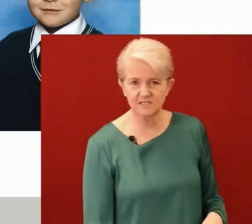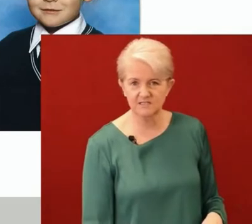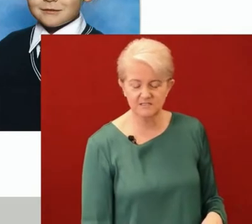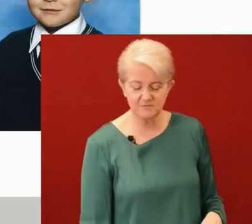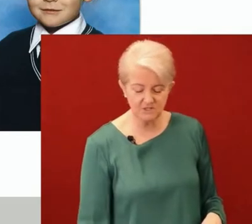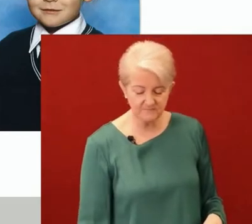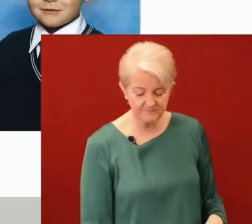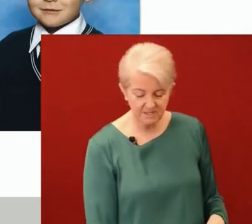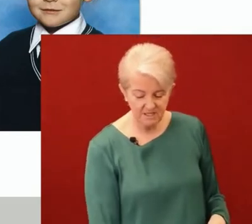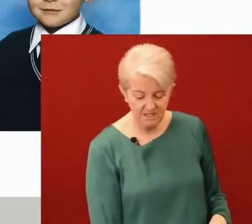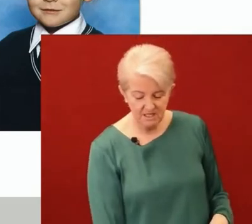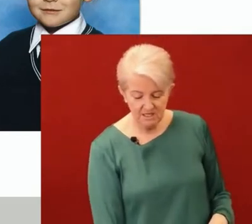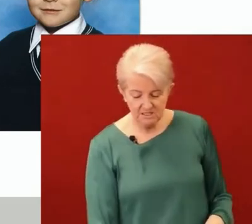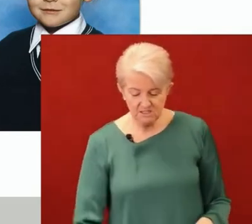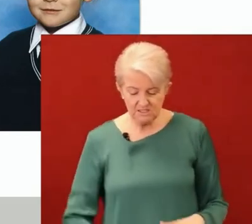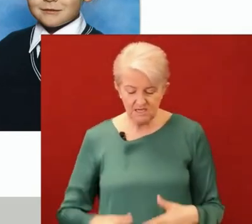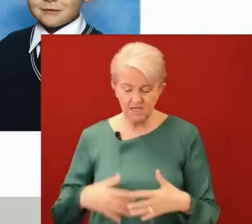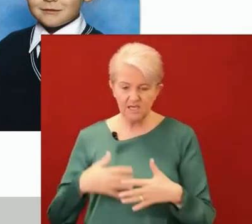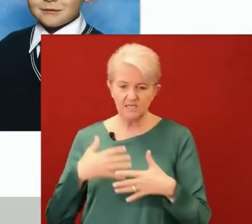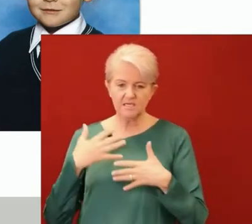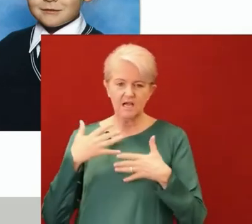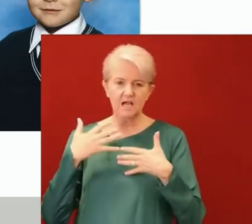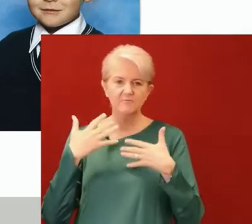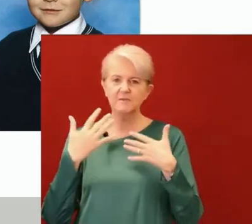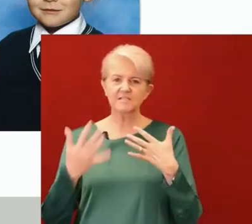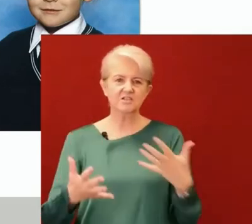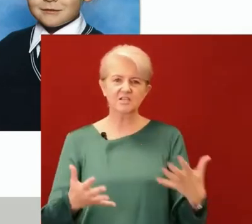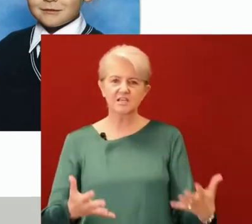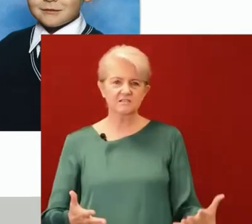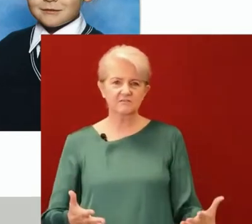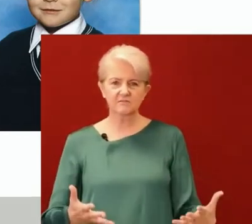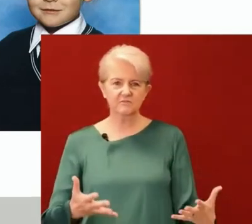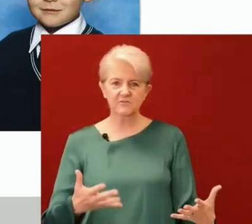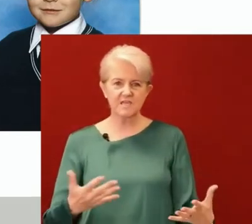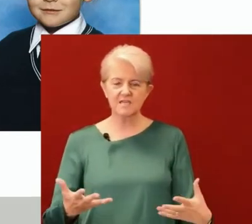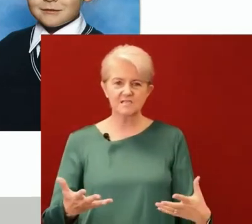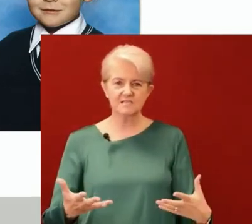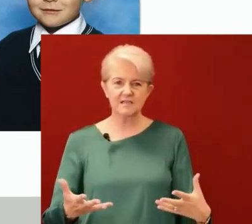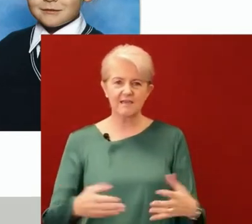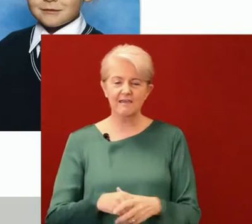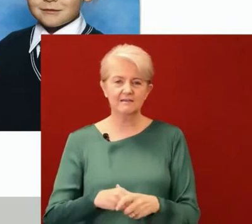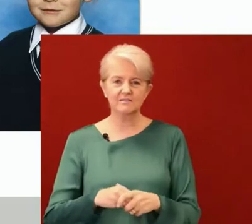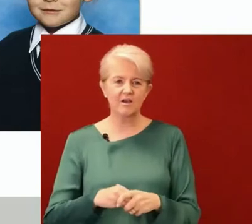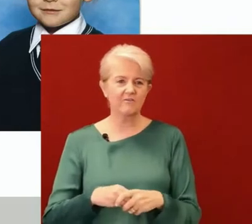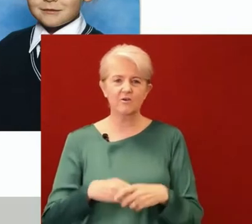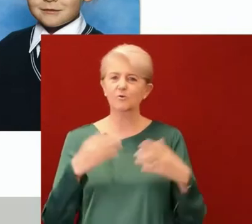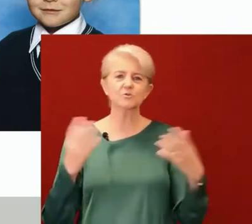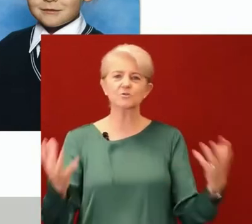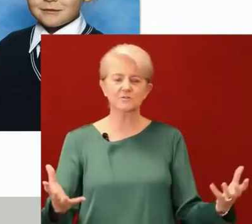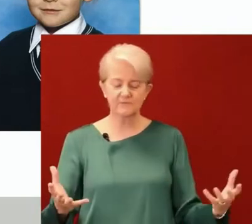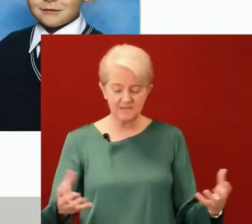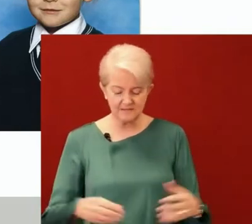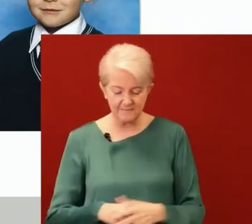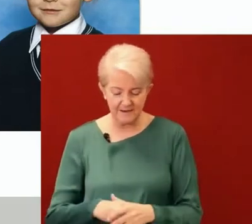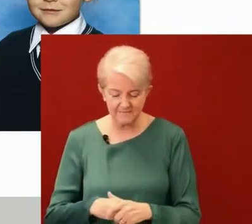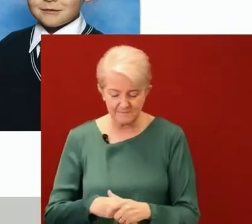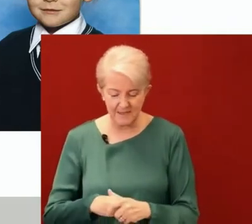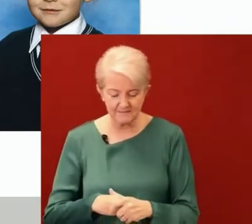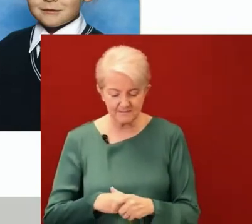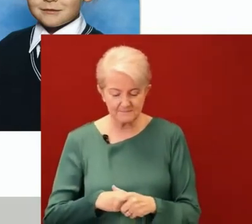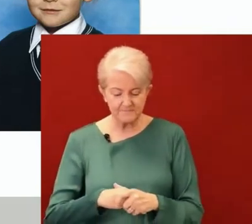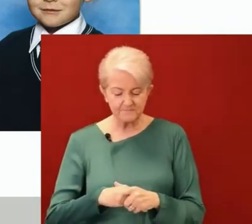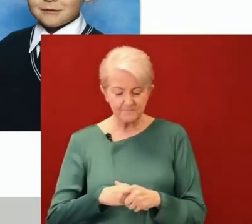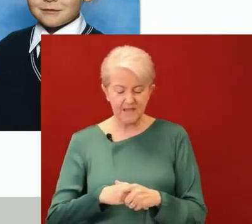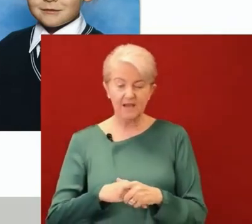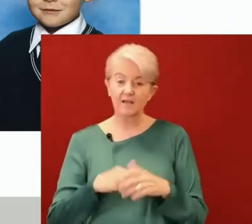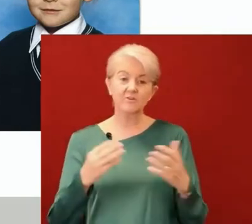"I have to tell you this, Michelle." She said, "I've been teaching kids for years and I've heard all sorts of things come out of their